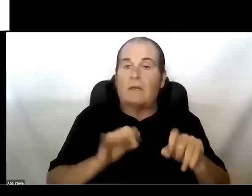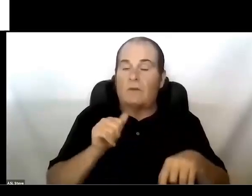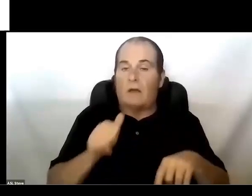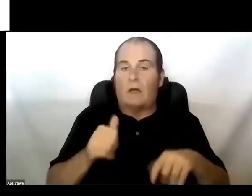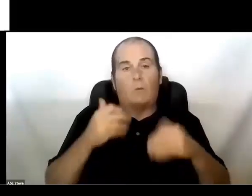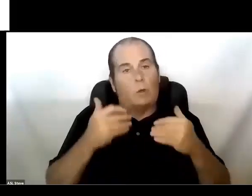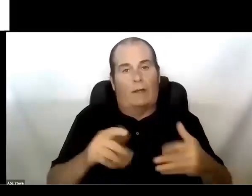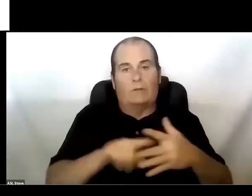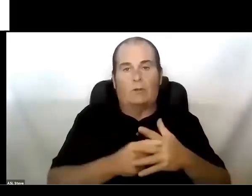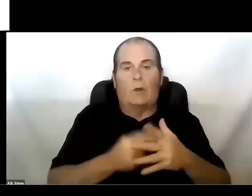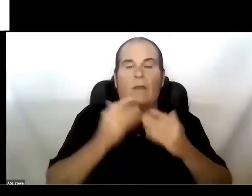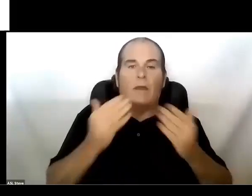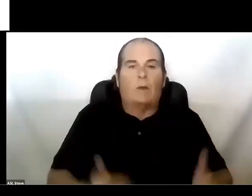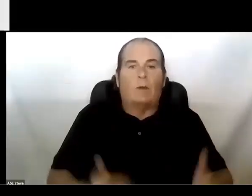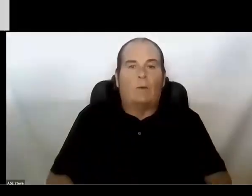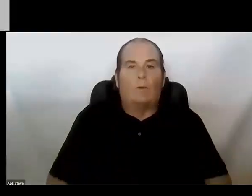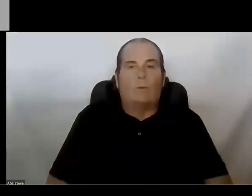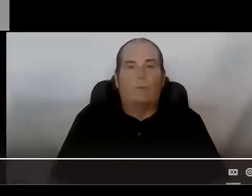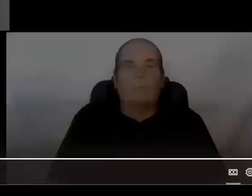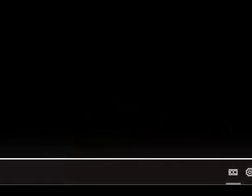then we'll begin. Thank you.